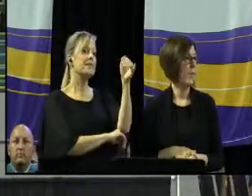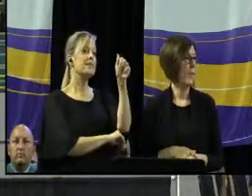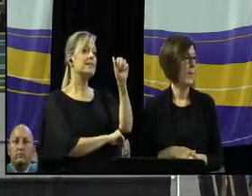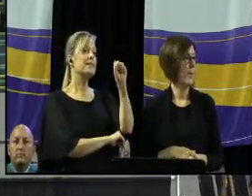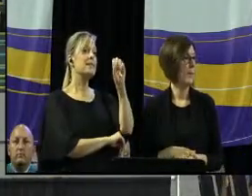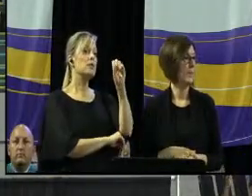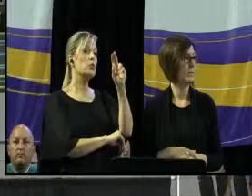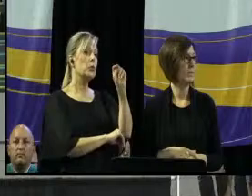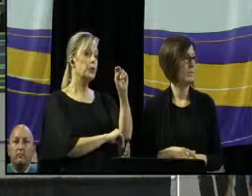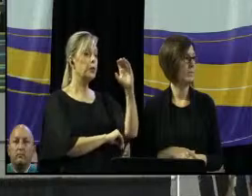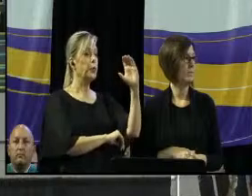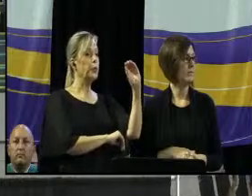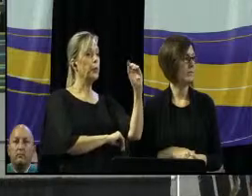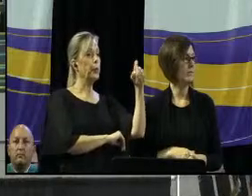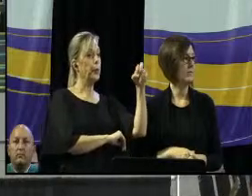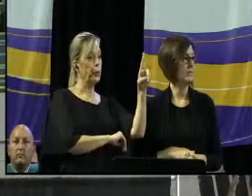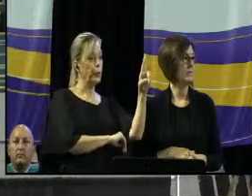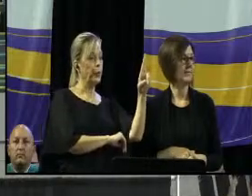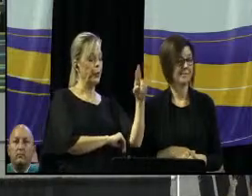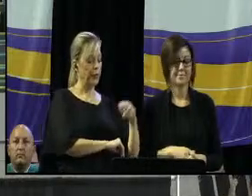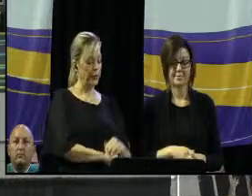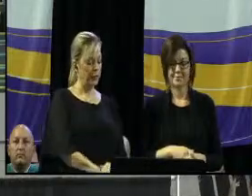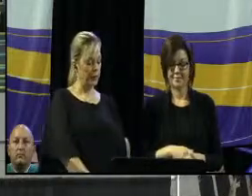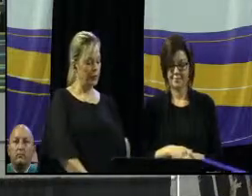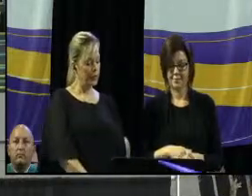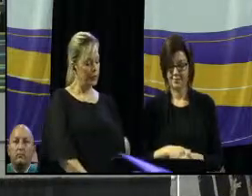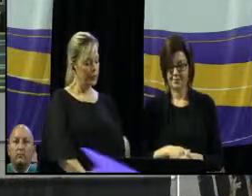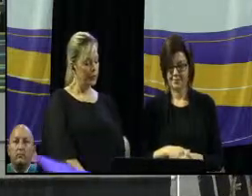Jason Brian Cooper.